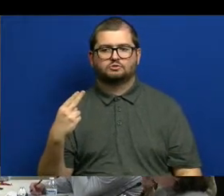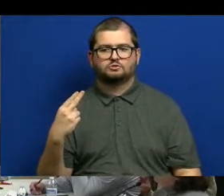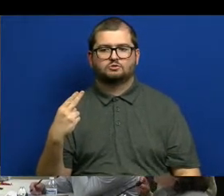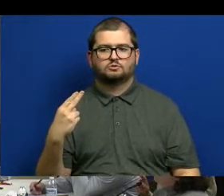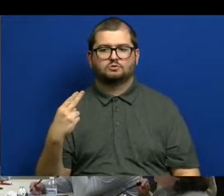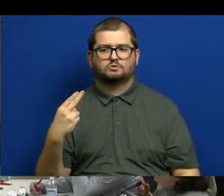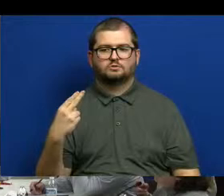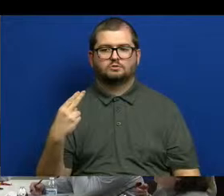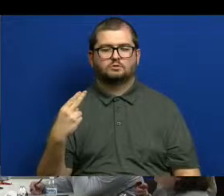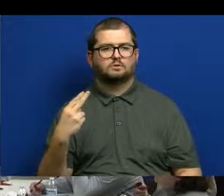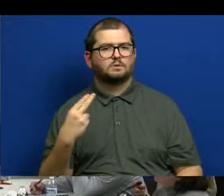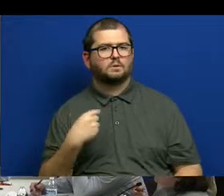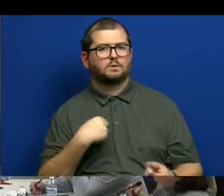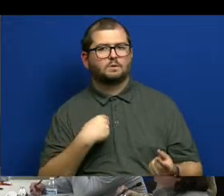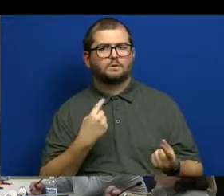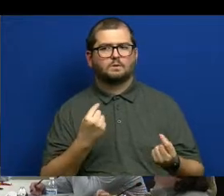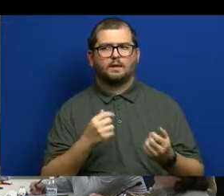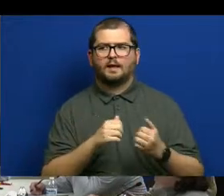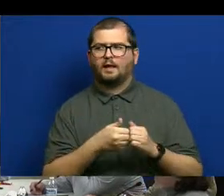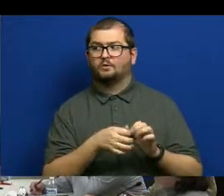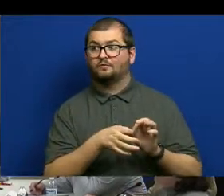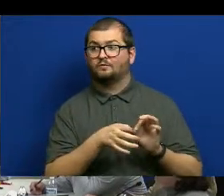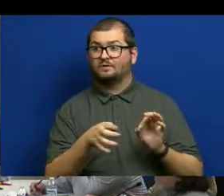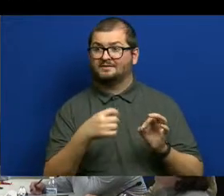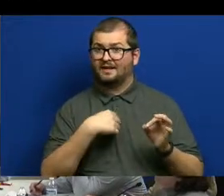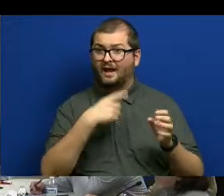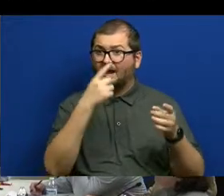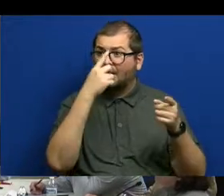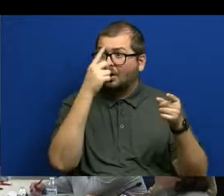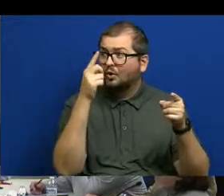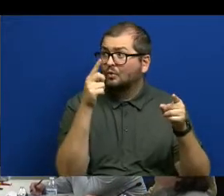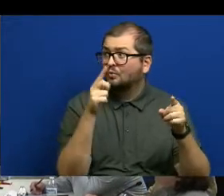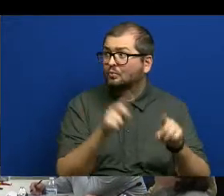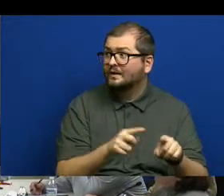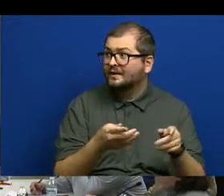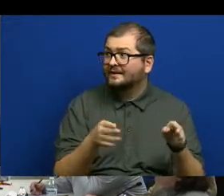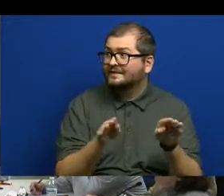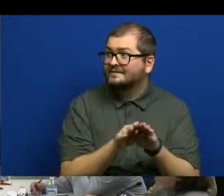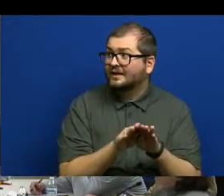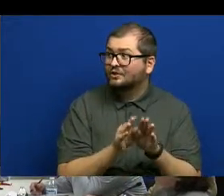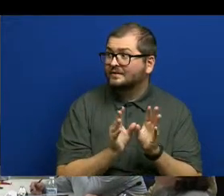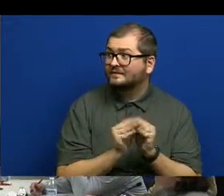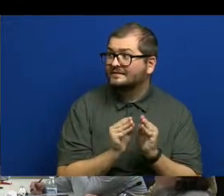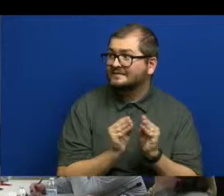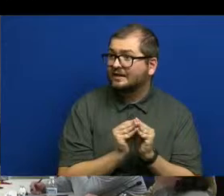How do you want me to phrase that? Did I agree to go to executive session?